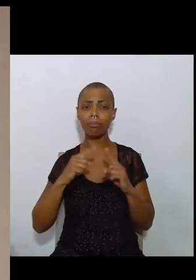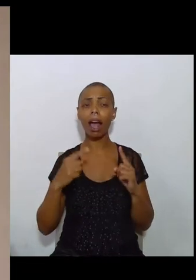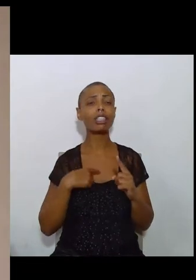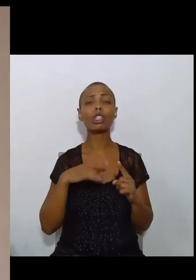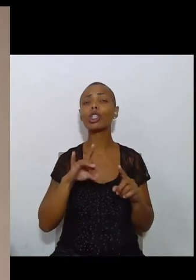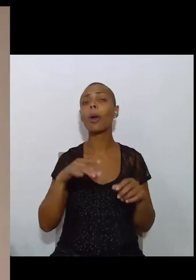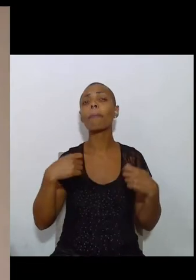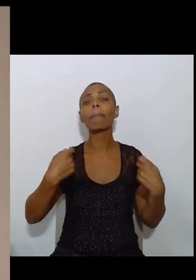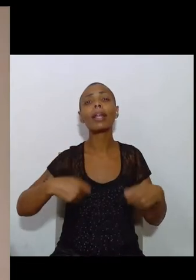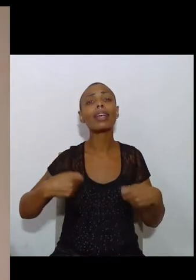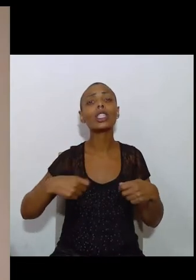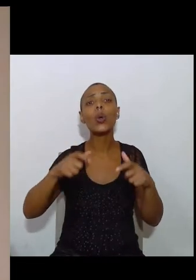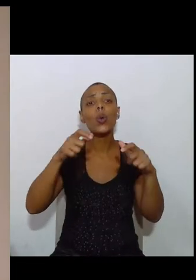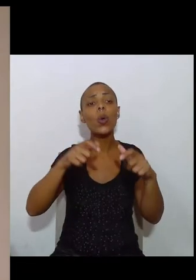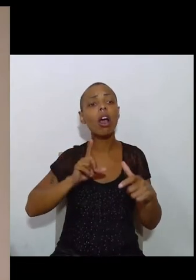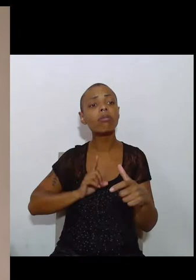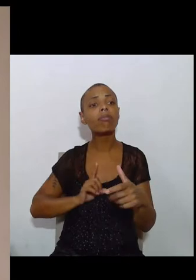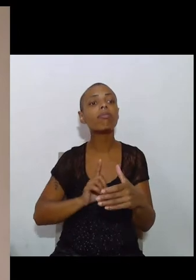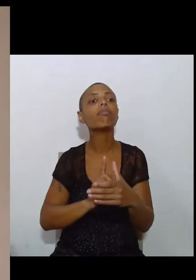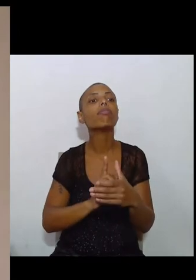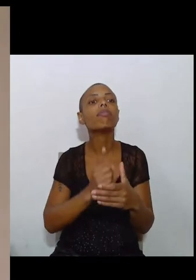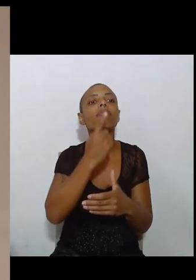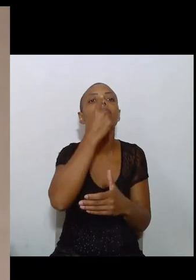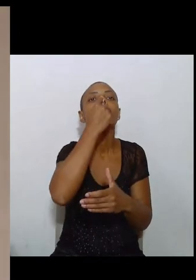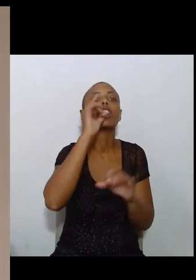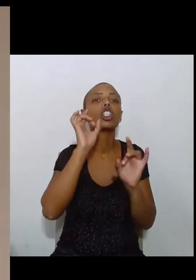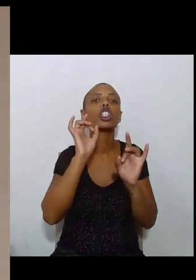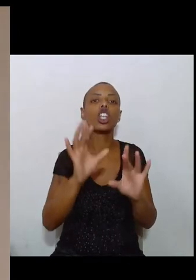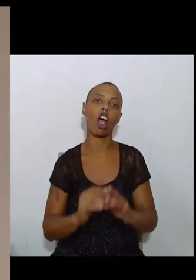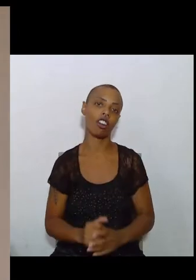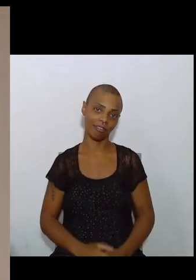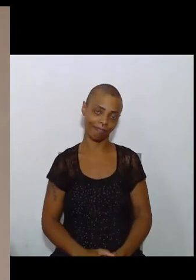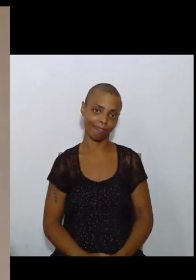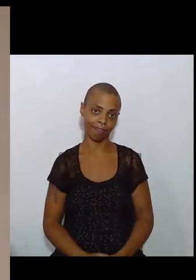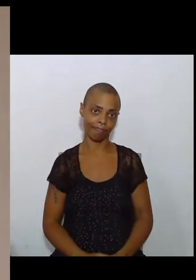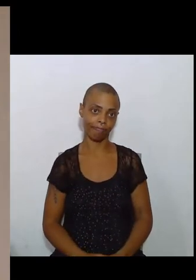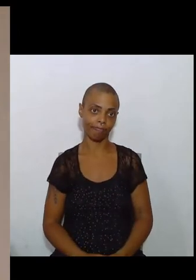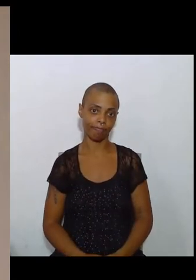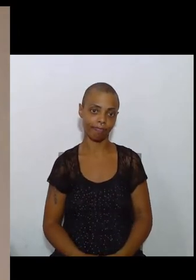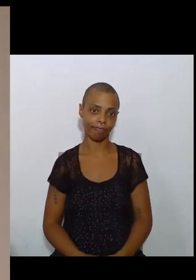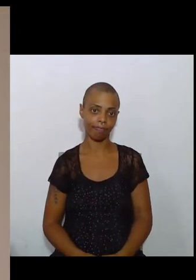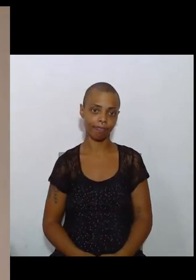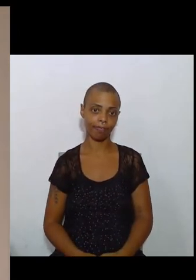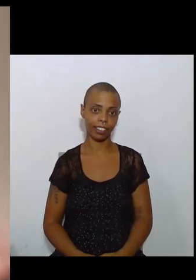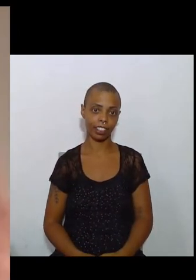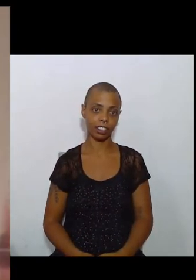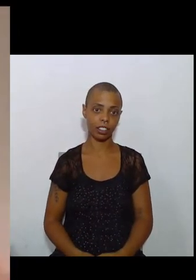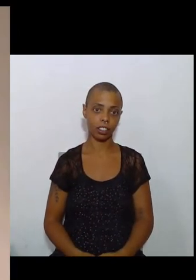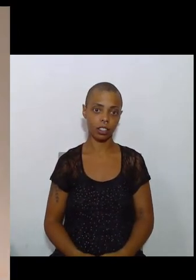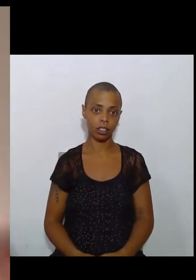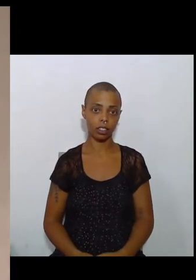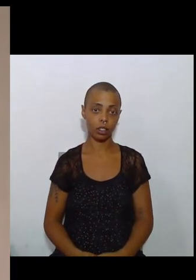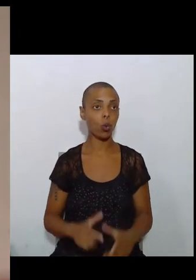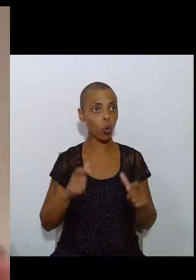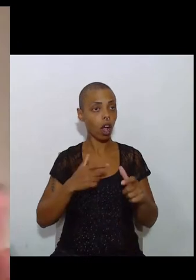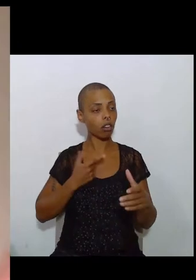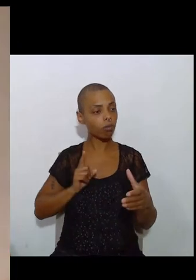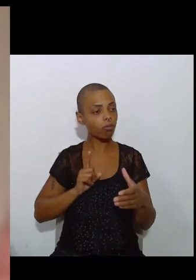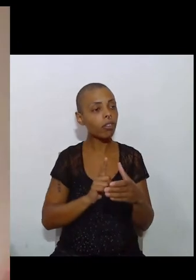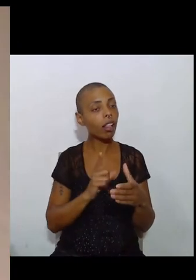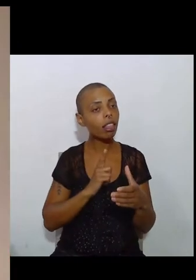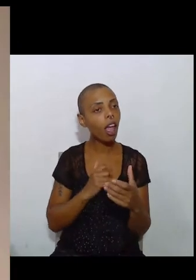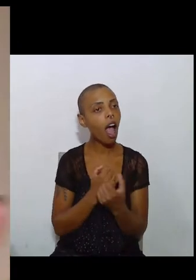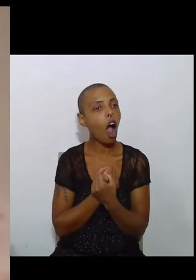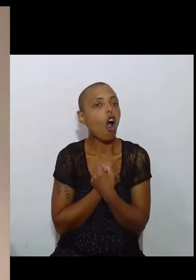demon out of me and I wanted to be in a place where I felt that I belonged and I